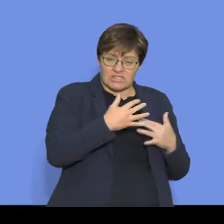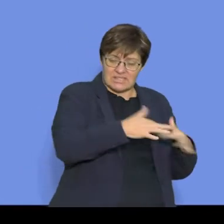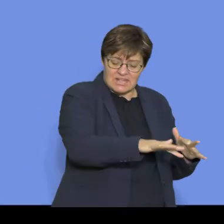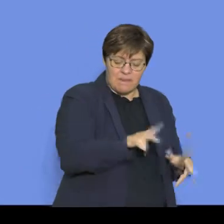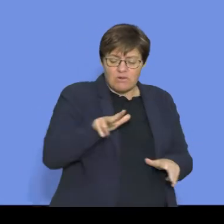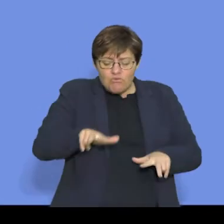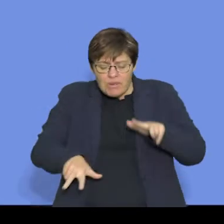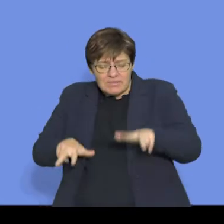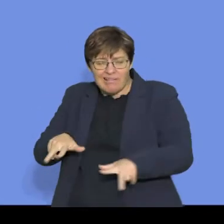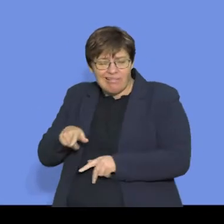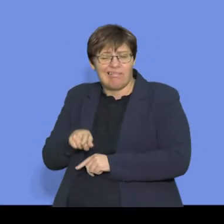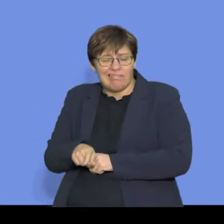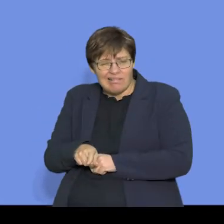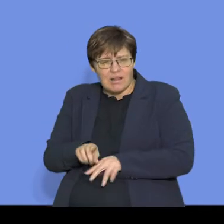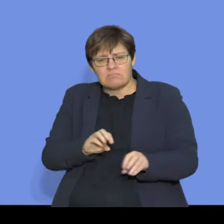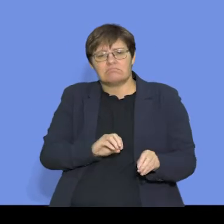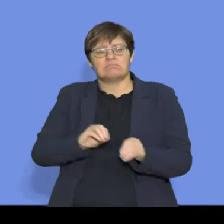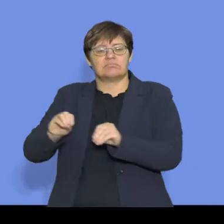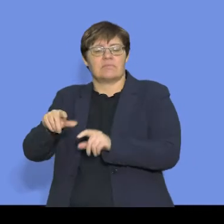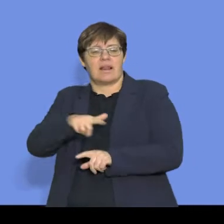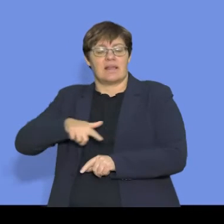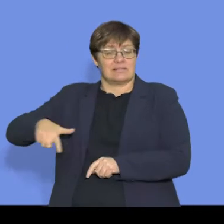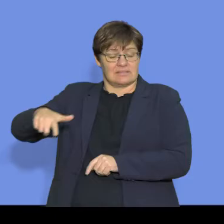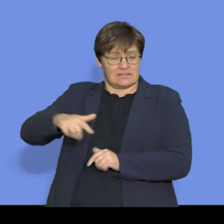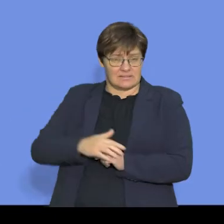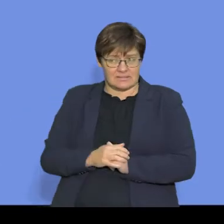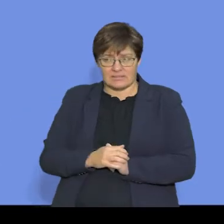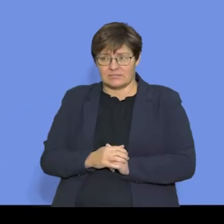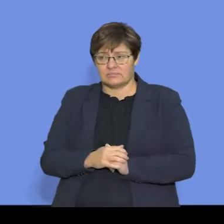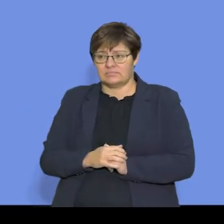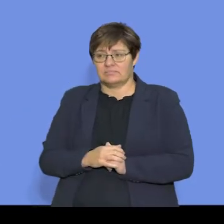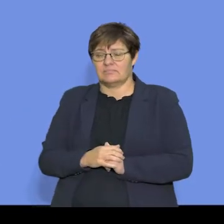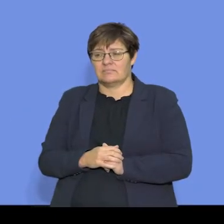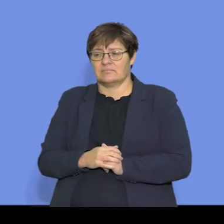the reptiles then moved onto land.